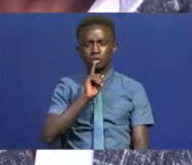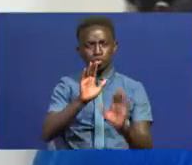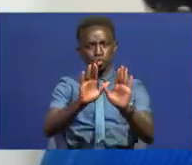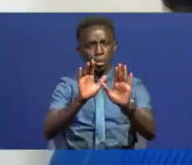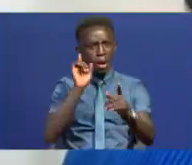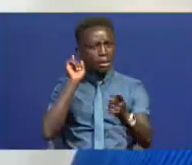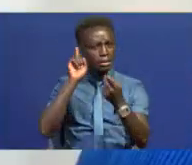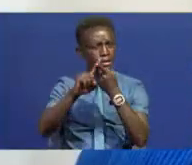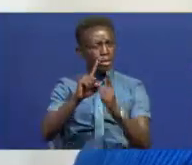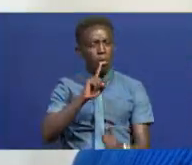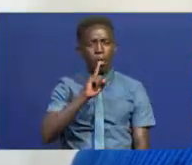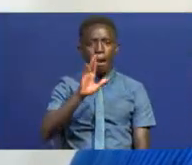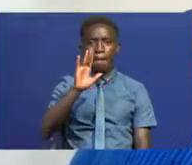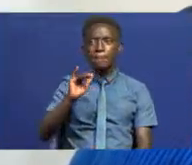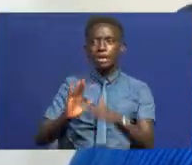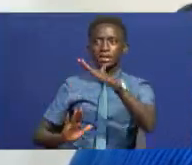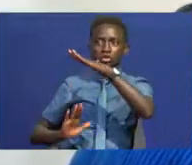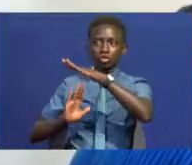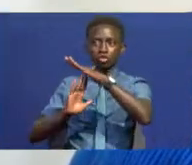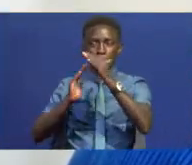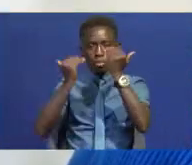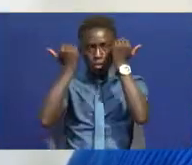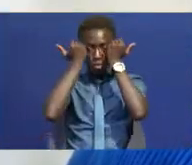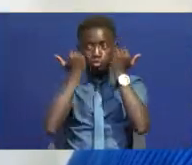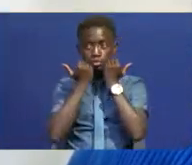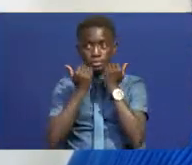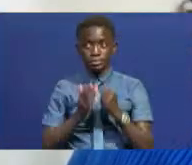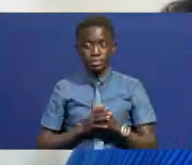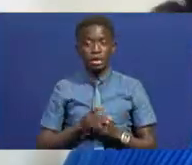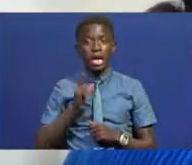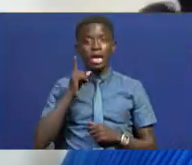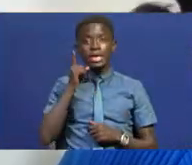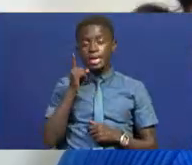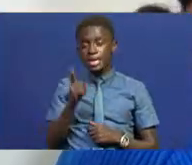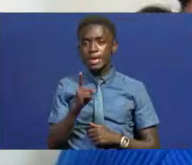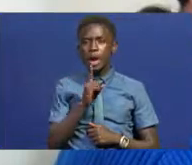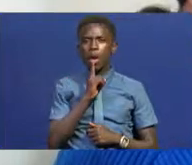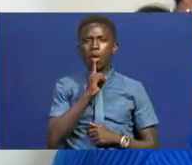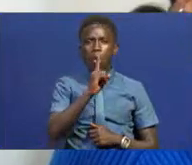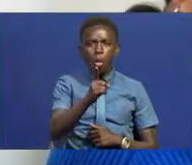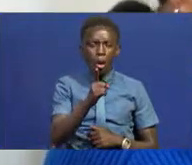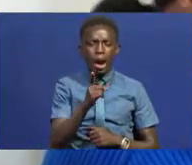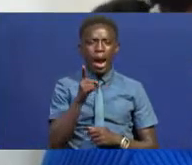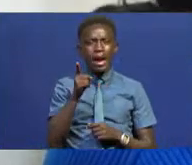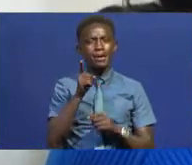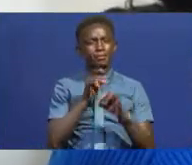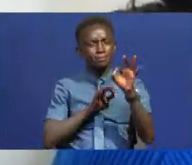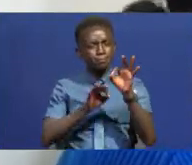Court. The order speaks to a decision that